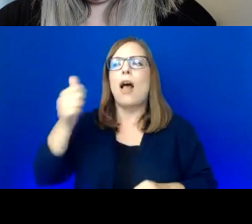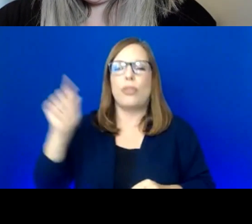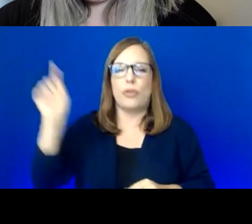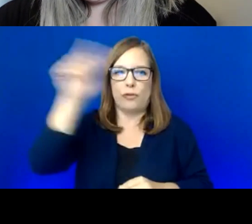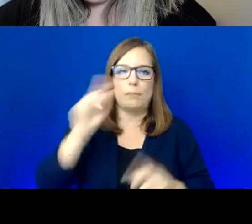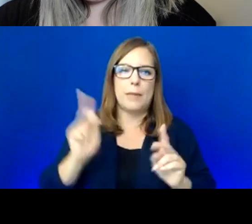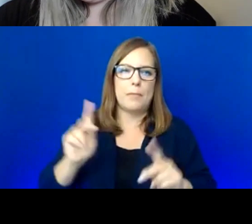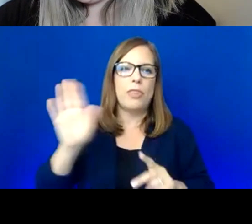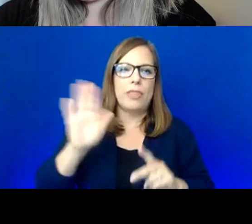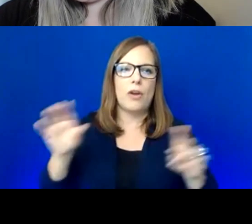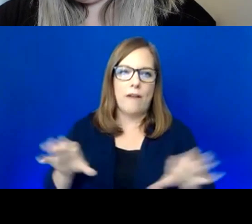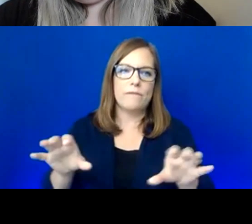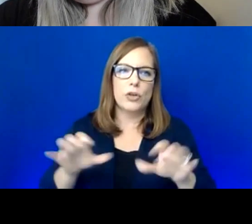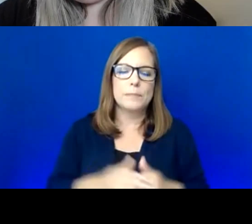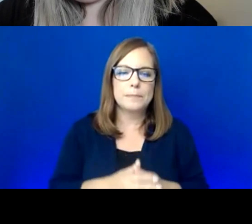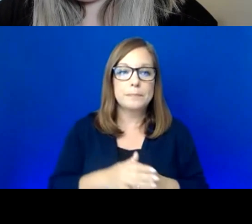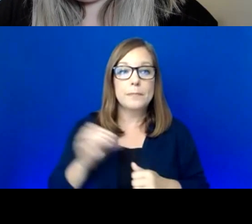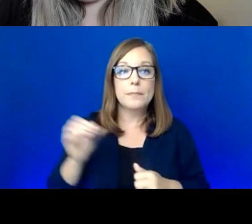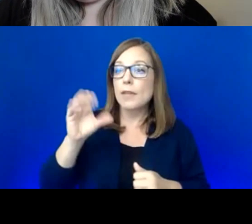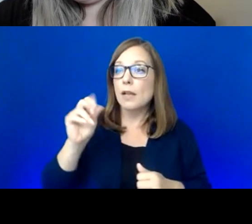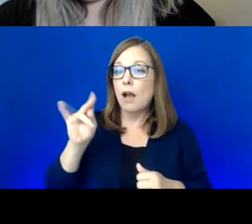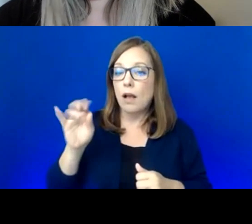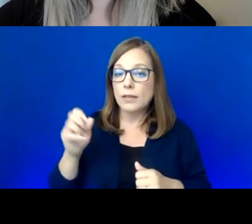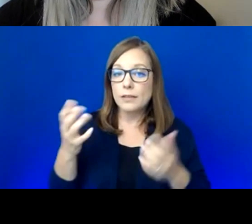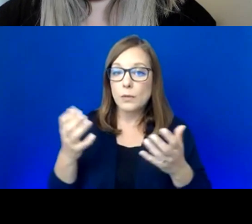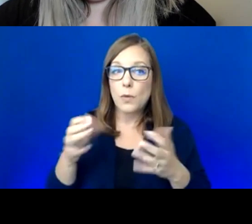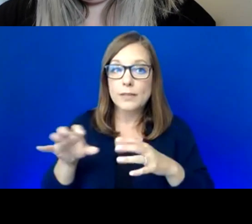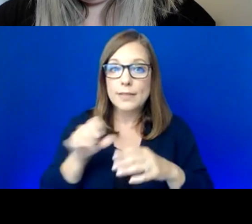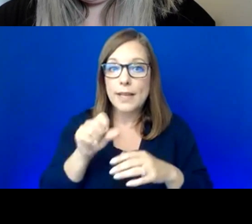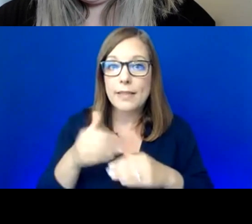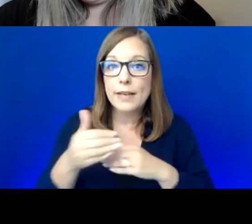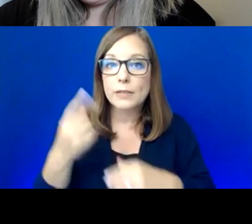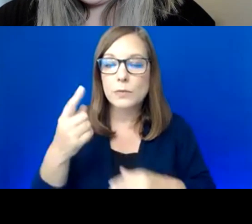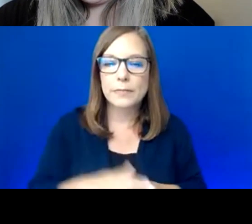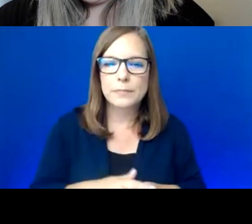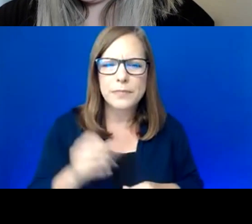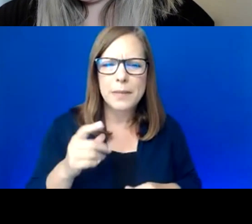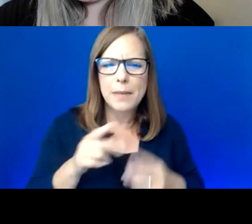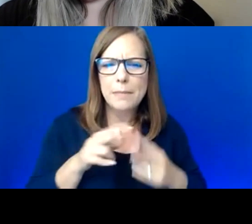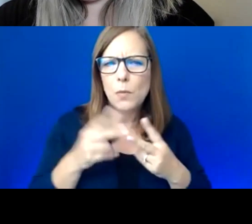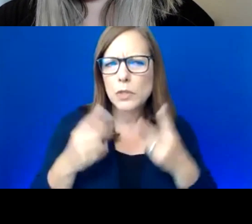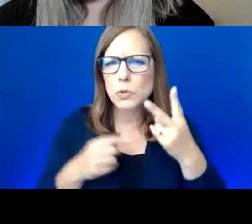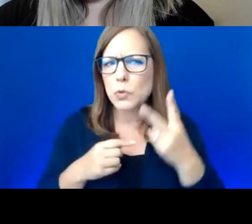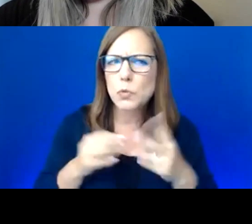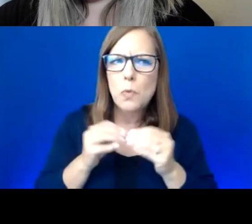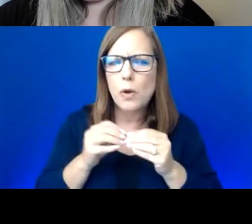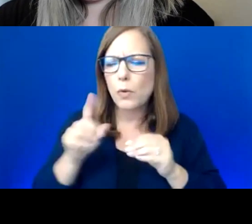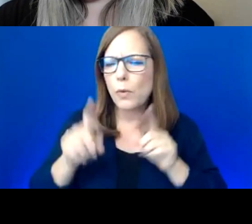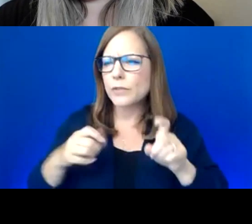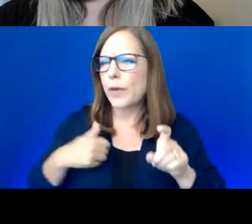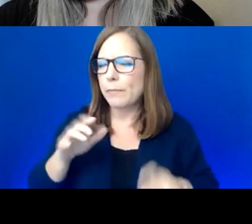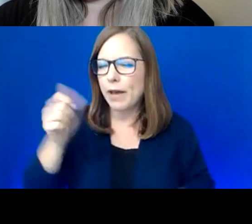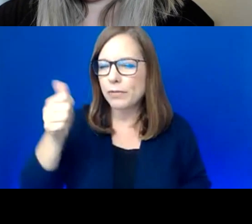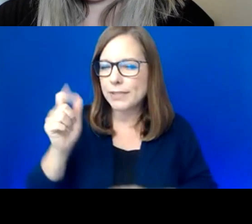Great. Connie, do you want to take the next one? I think we can probably do a couple more questions. It looks like we have about 10 minutes left. So this